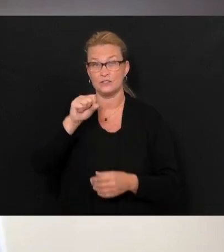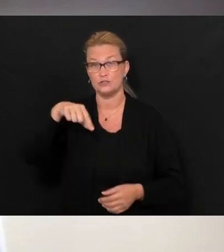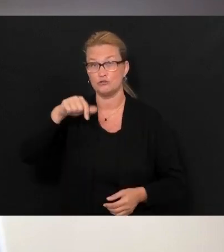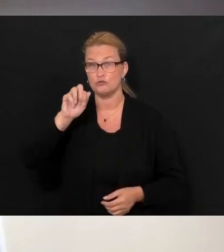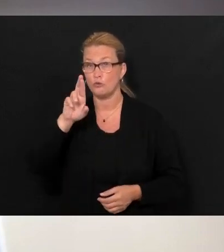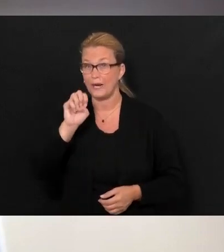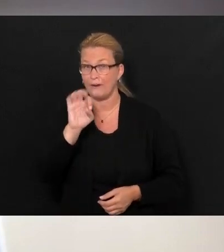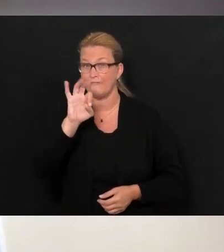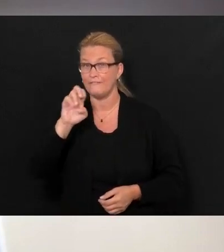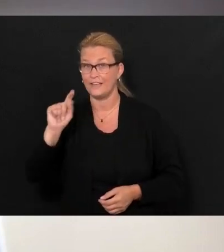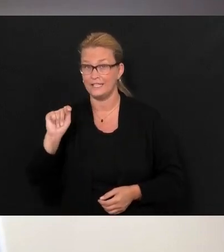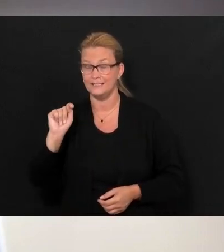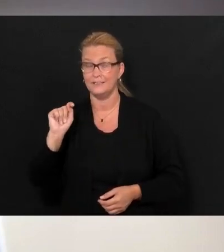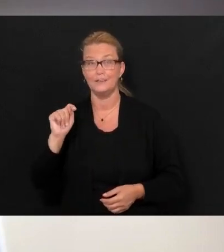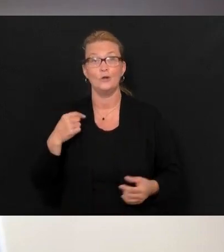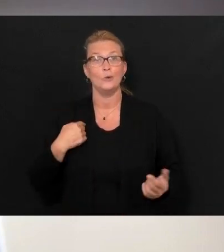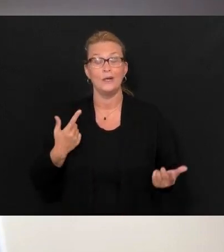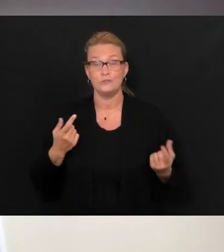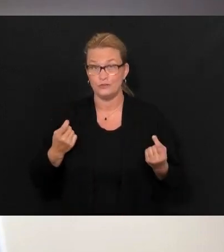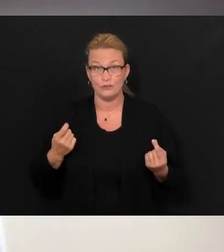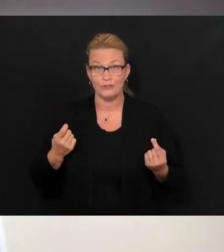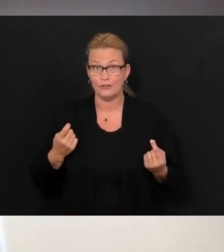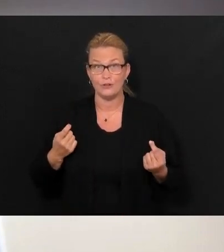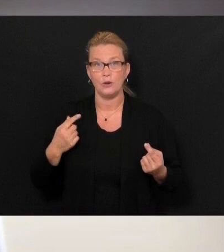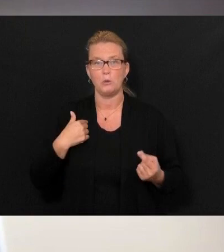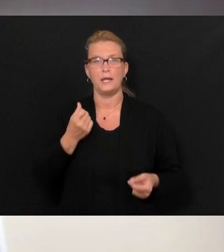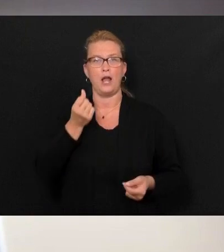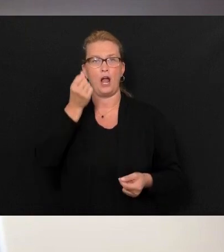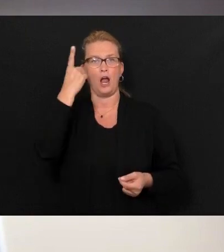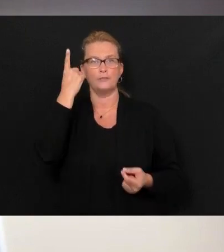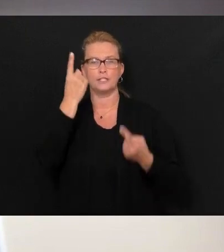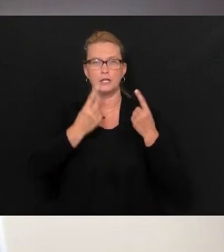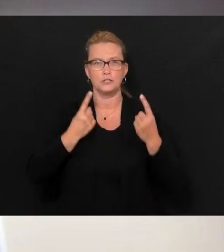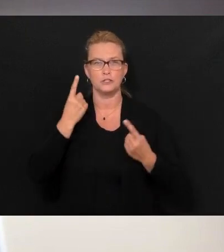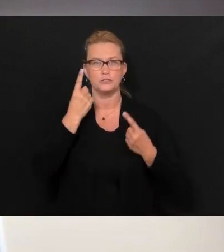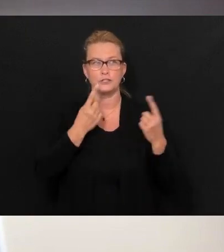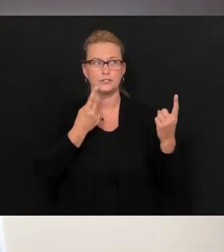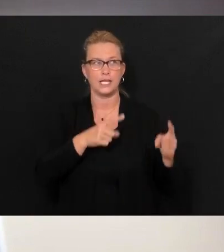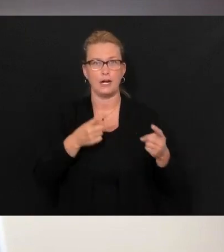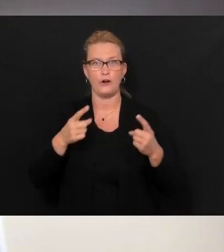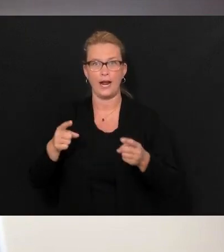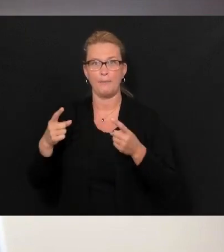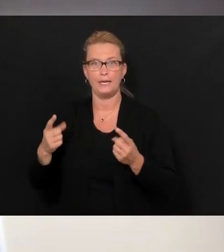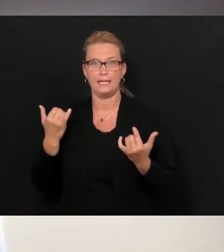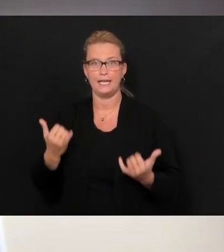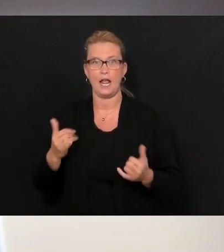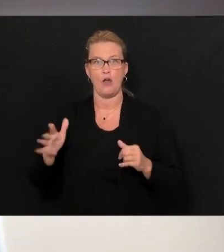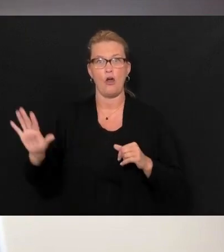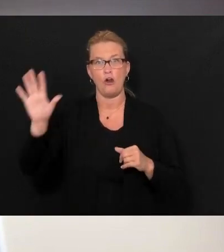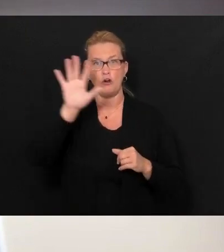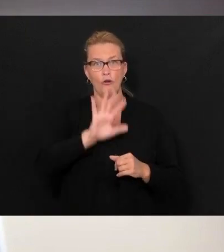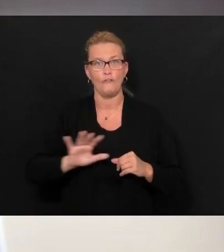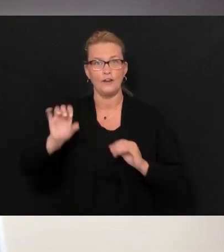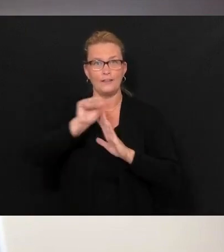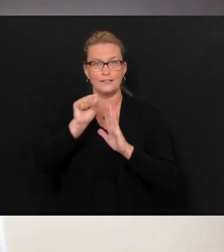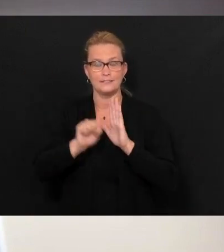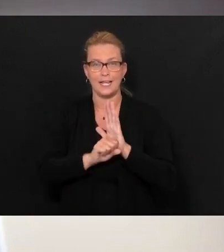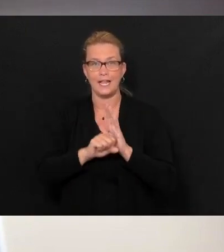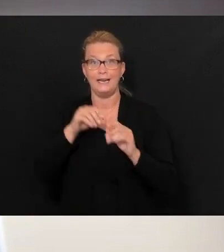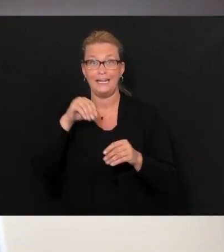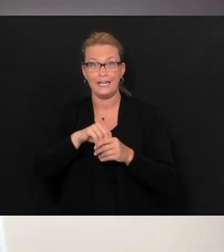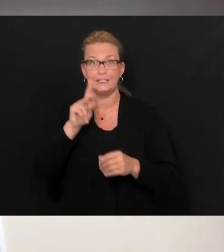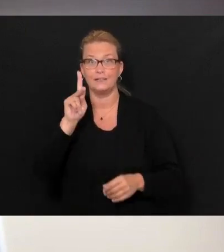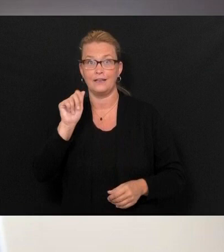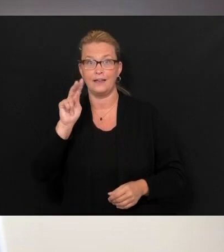So what we are doing, we fully understand the concerns that are going on throughout the state and in Kanawha County, but I want to make sure